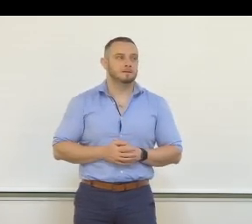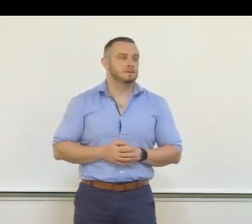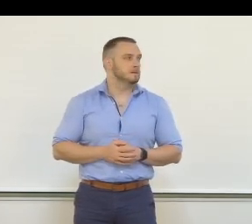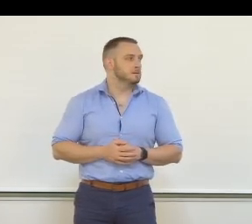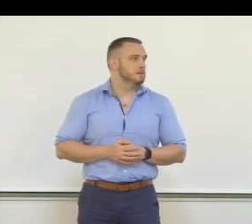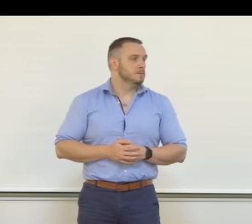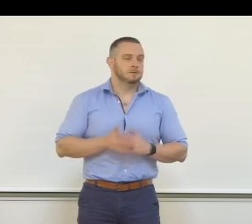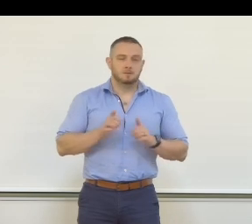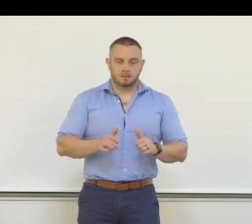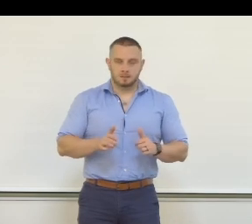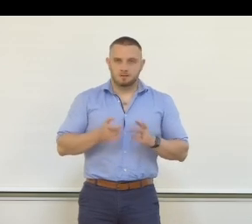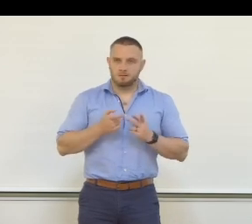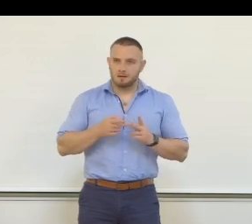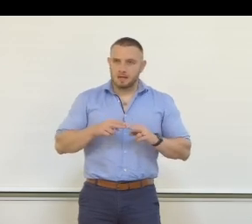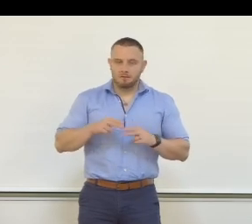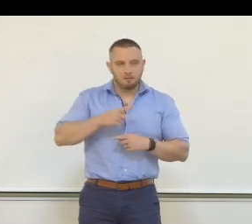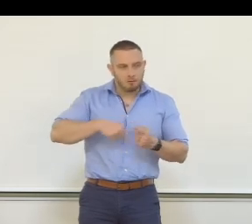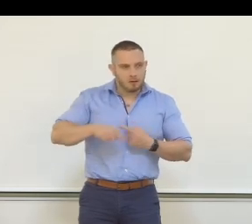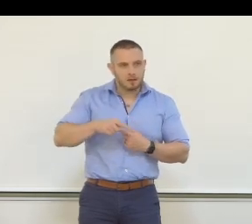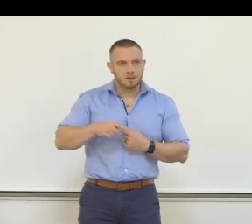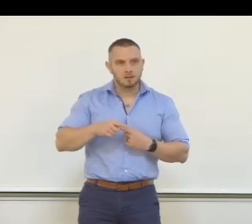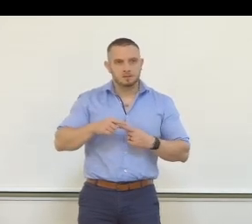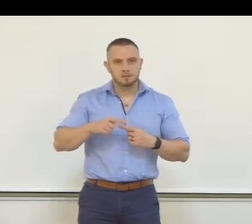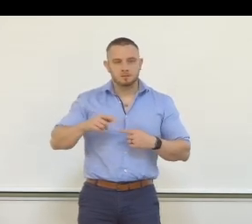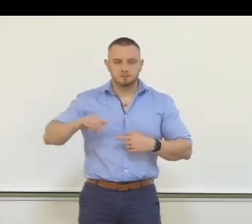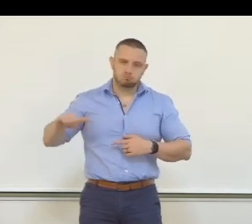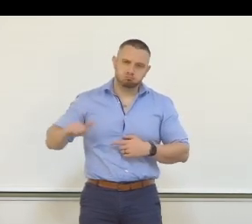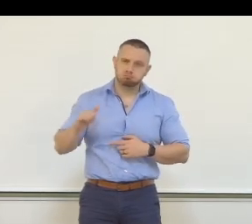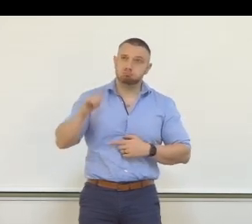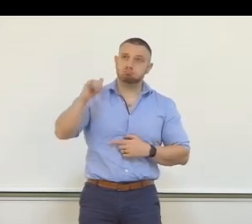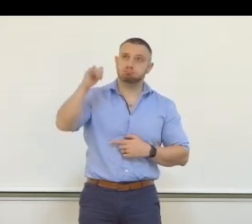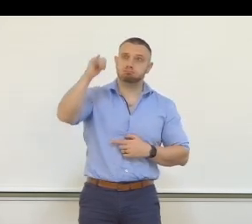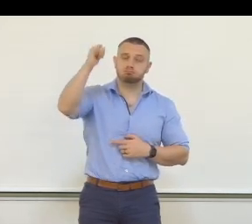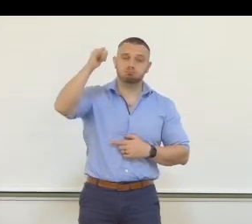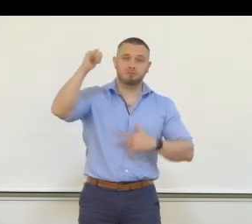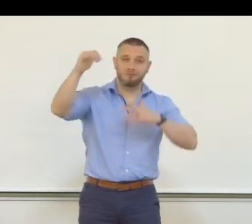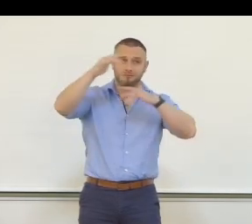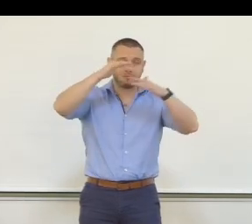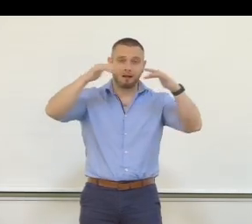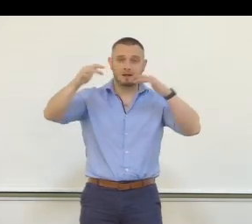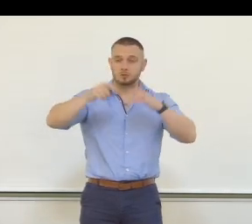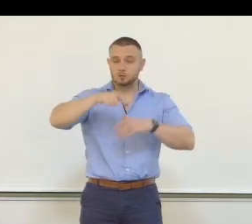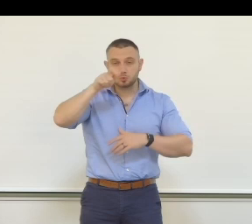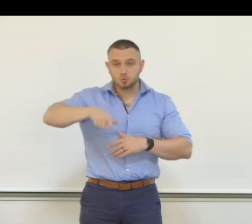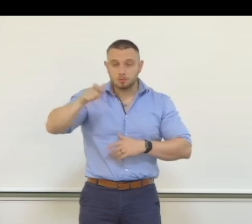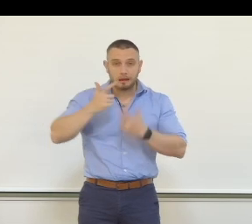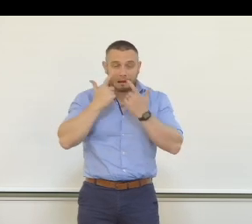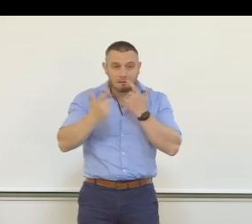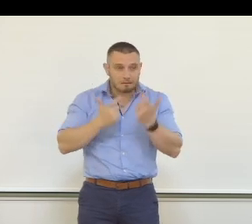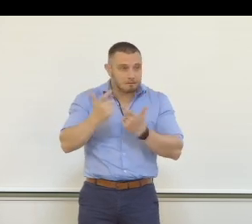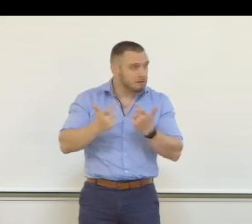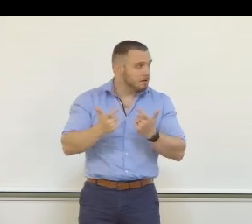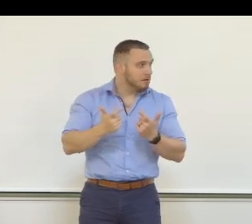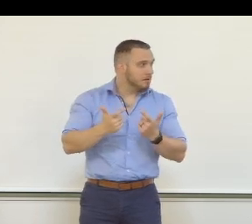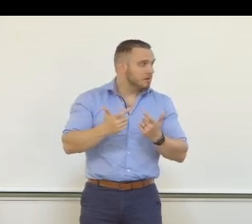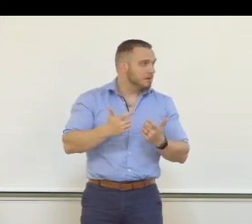we said, okay, if we have, space flight is and human exploration. There's a lot of momentum. I don't need to